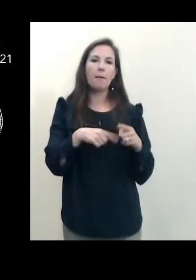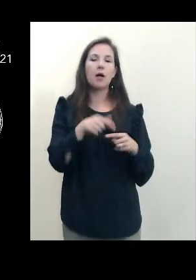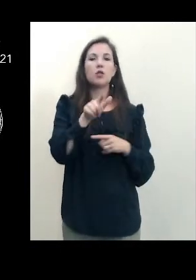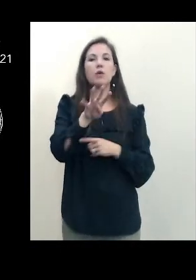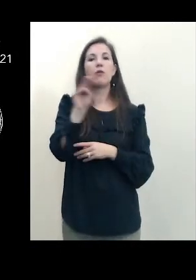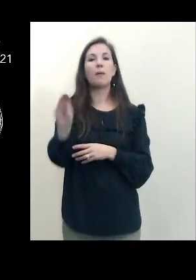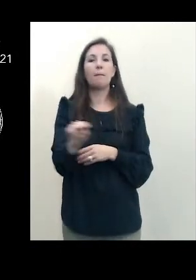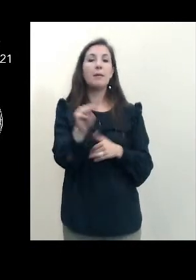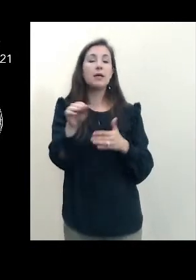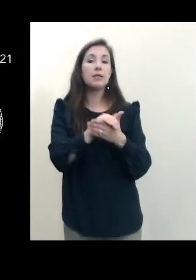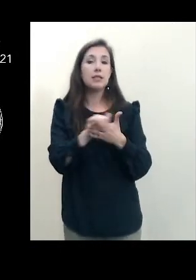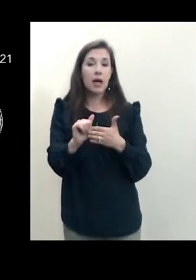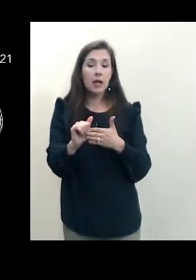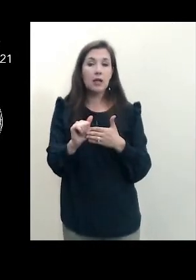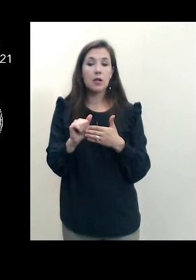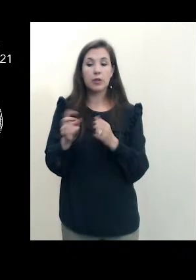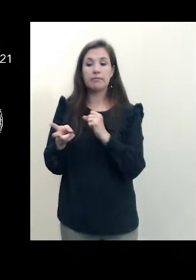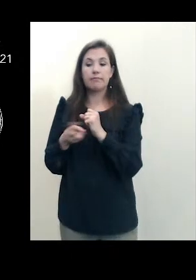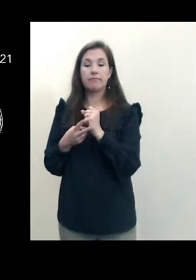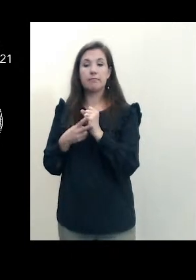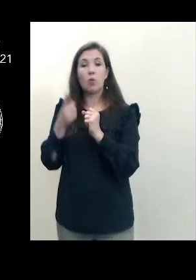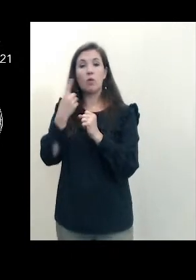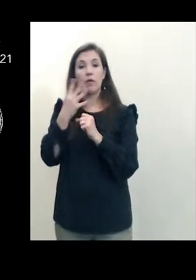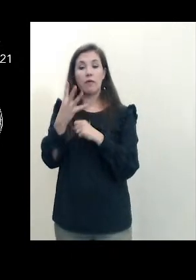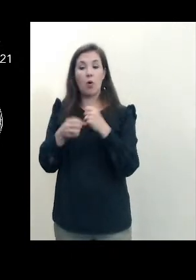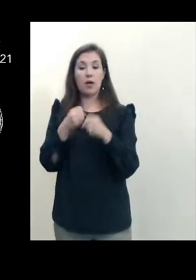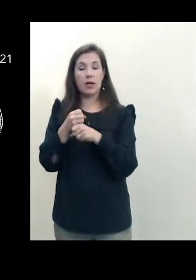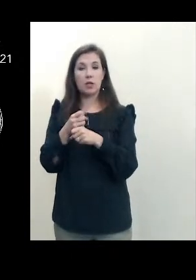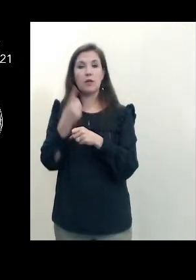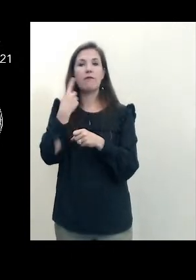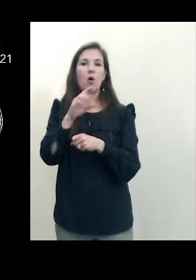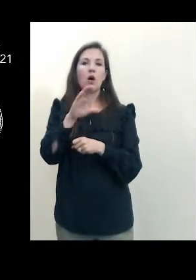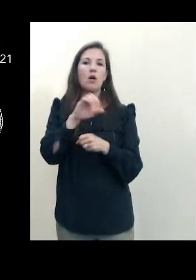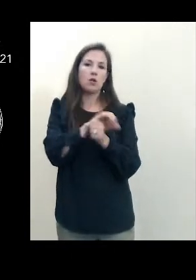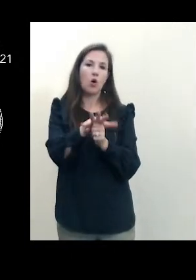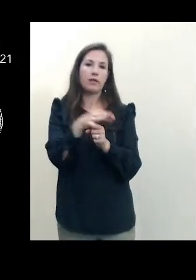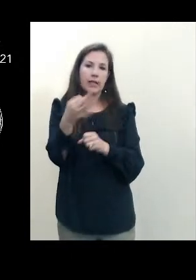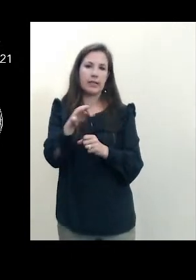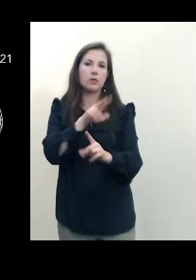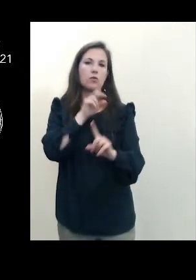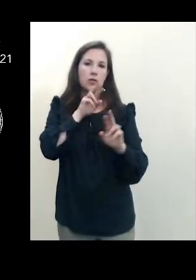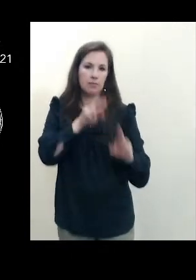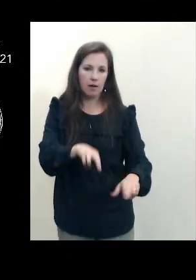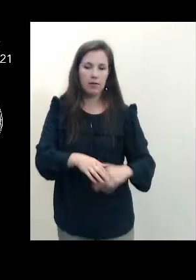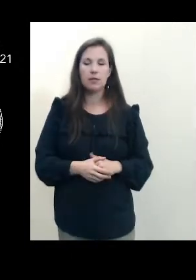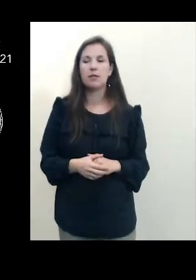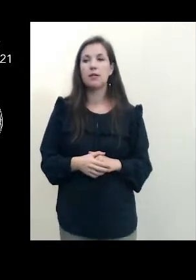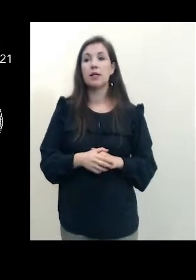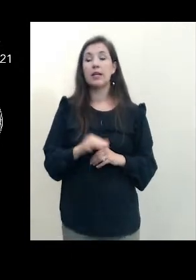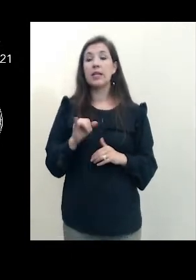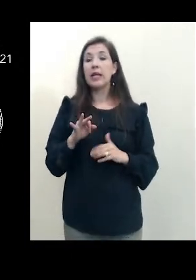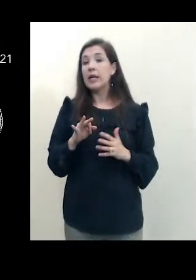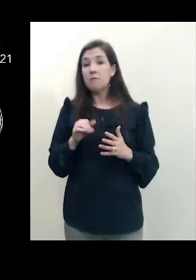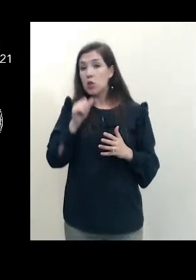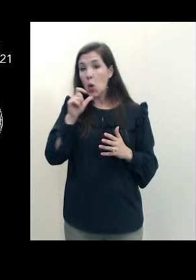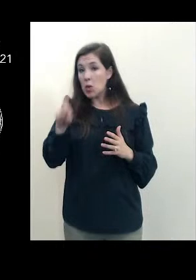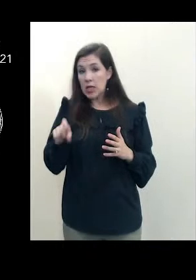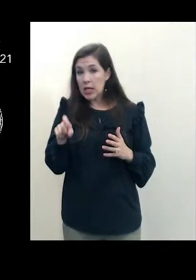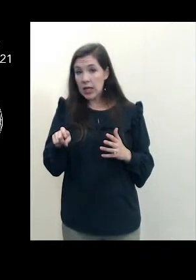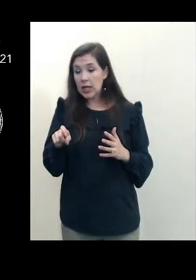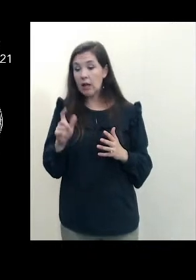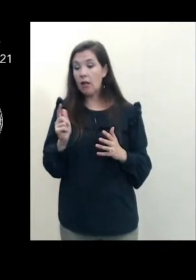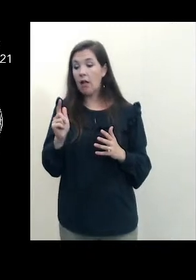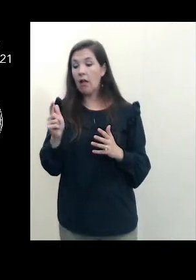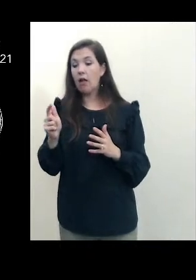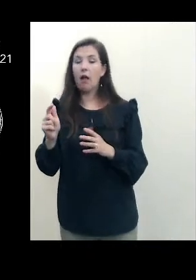million that we're setting aside for 4 years for the COVID-19 response. And if we don't need it, it could always be